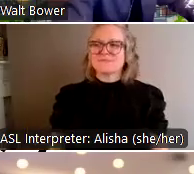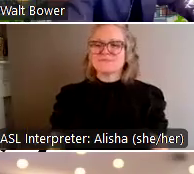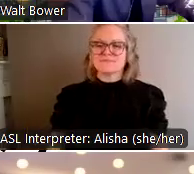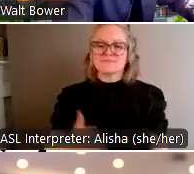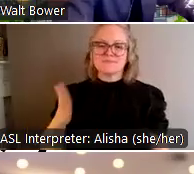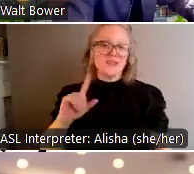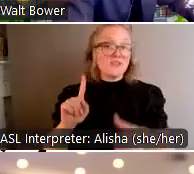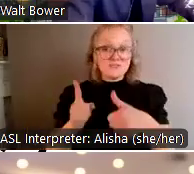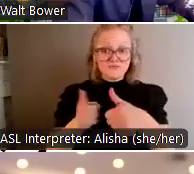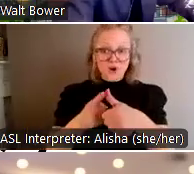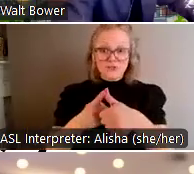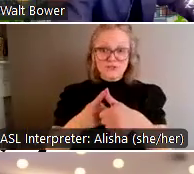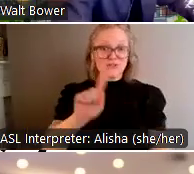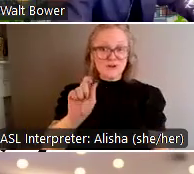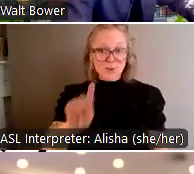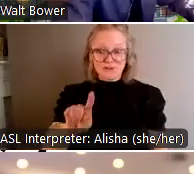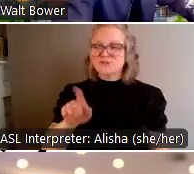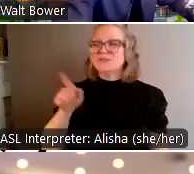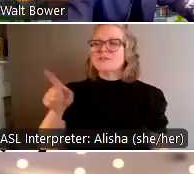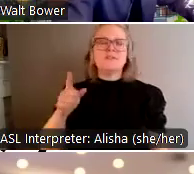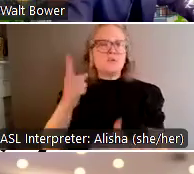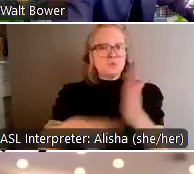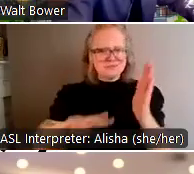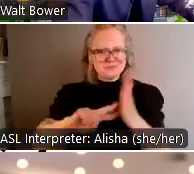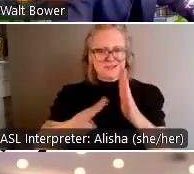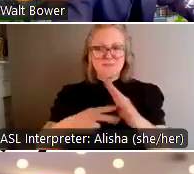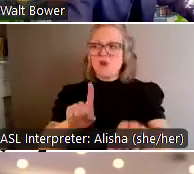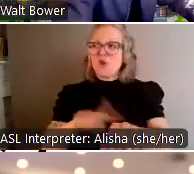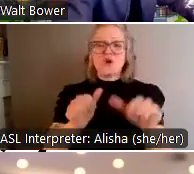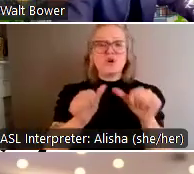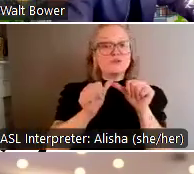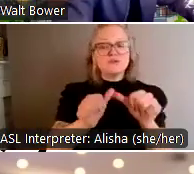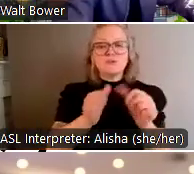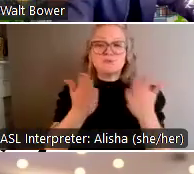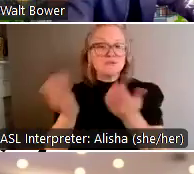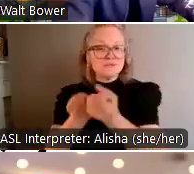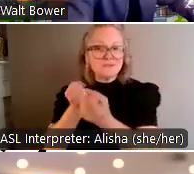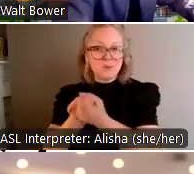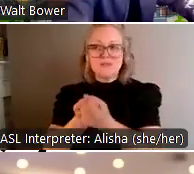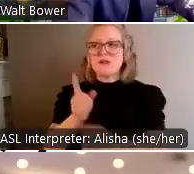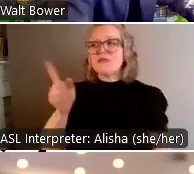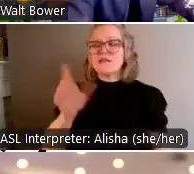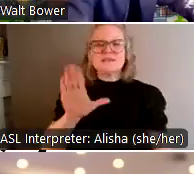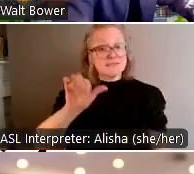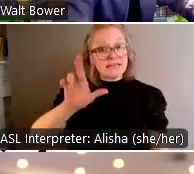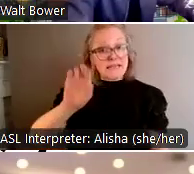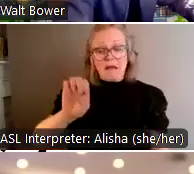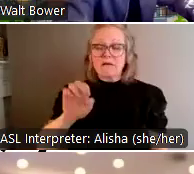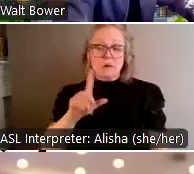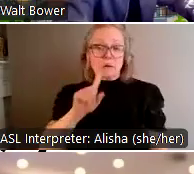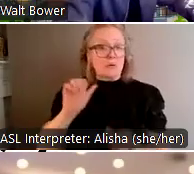foremost, the first question is, what are long-term services and supports? So this is care that can be either